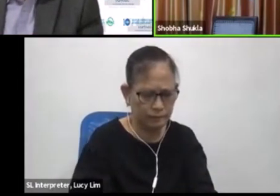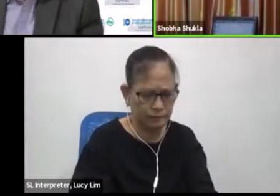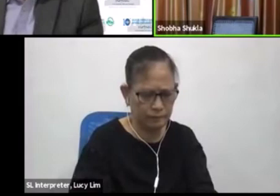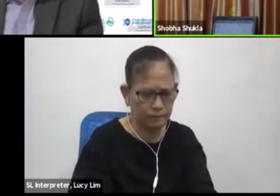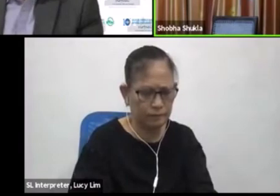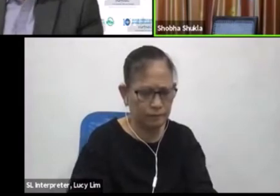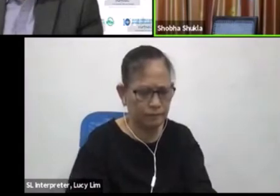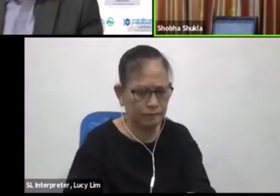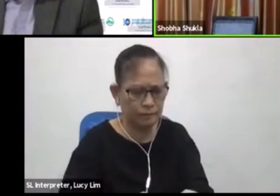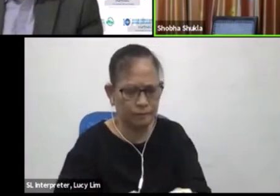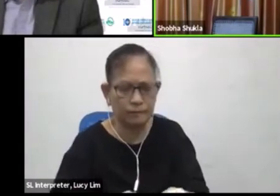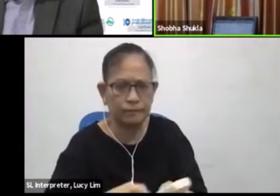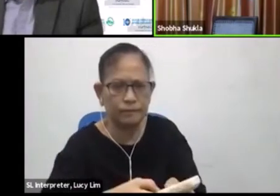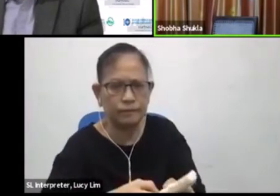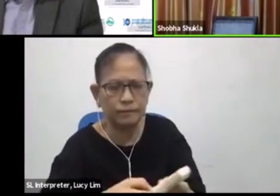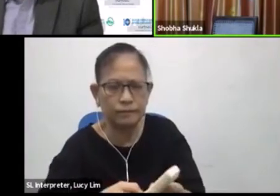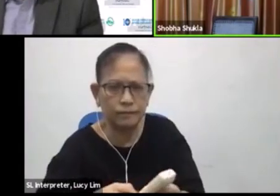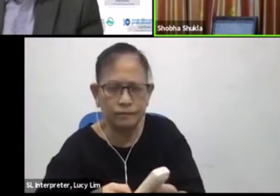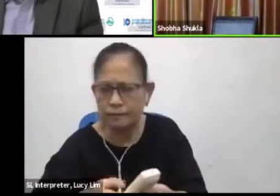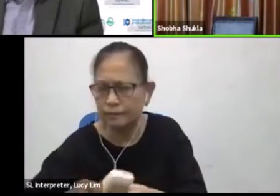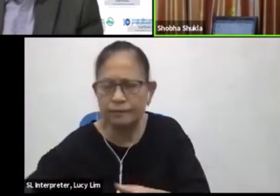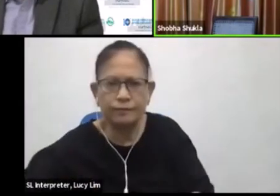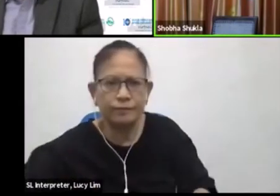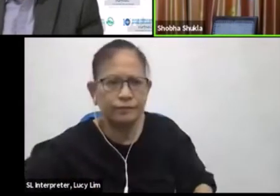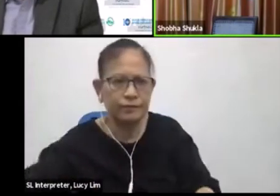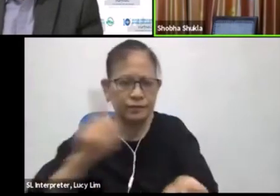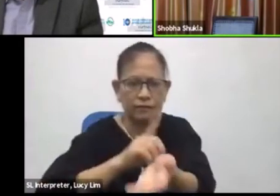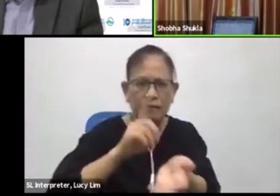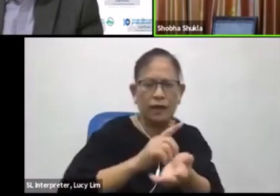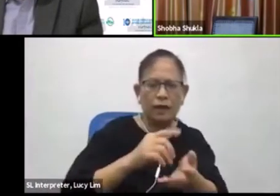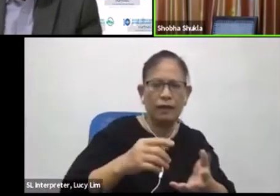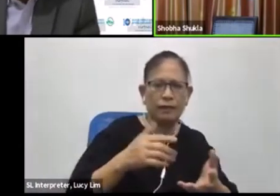audience. And Dr. Singh, would you like to make a comment?